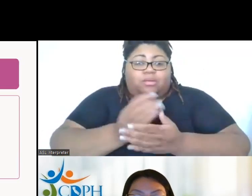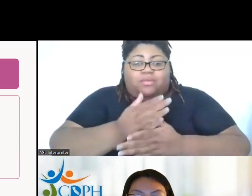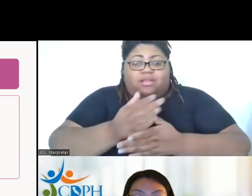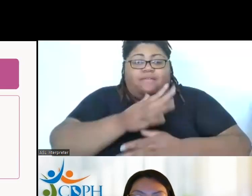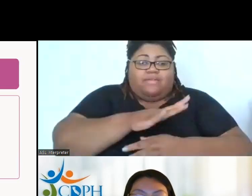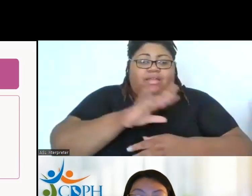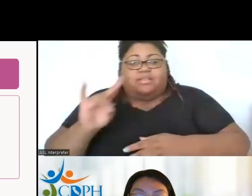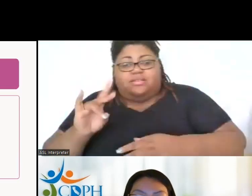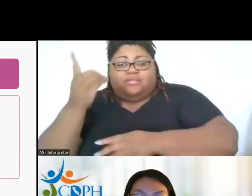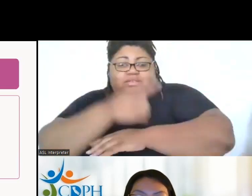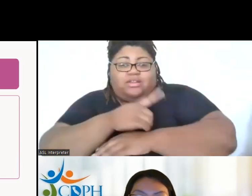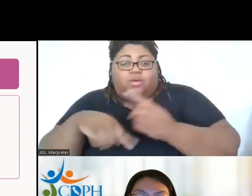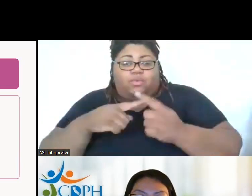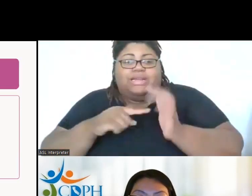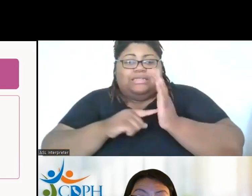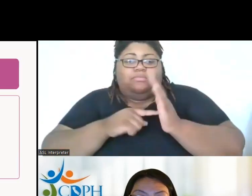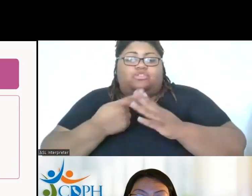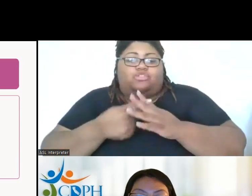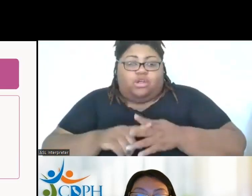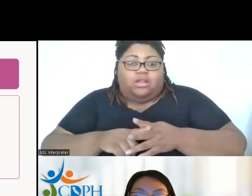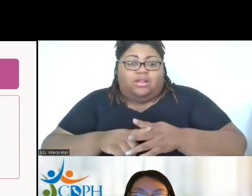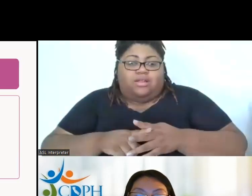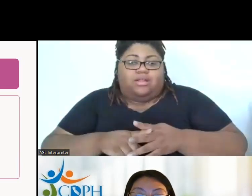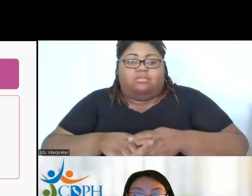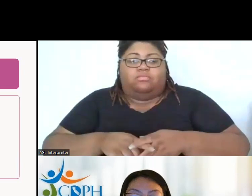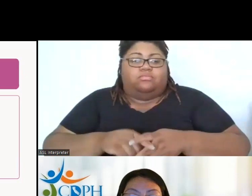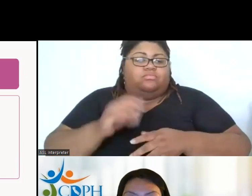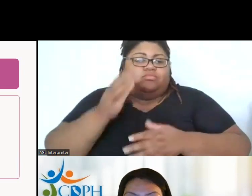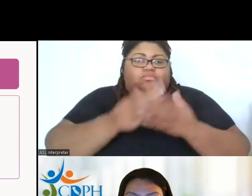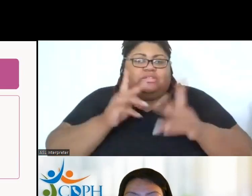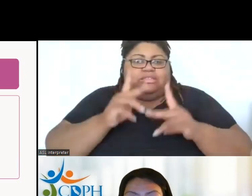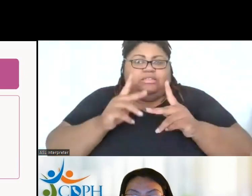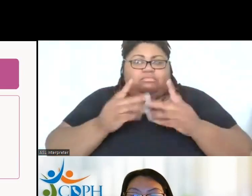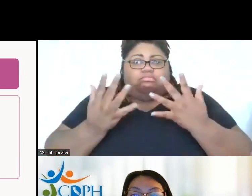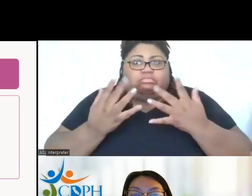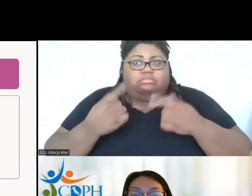lot of folks have fallen, some pitfalls here, that folks wait till they